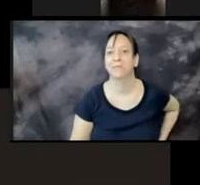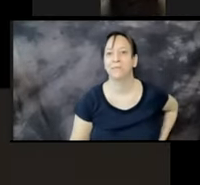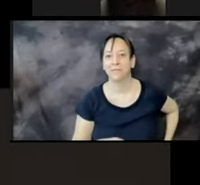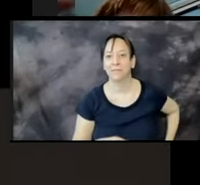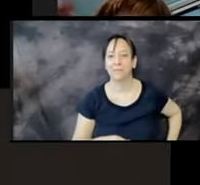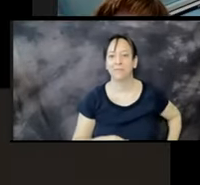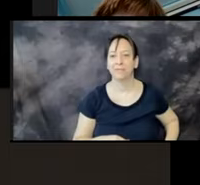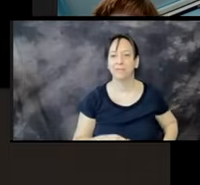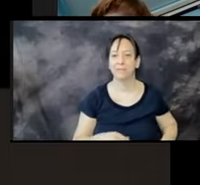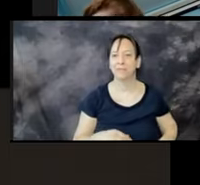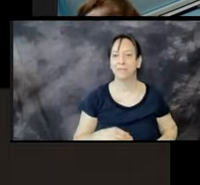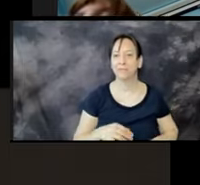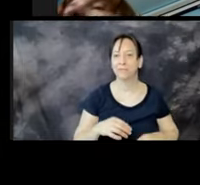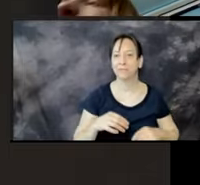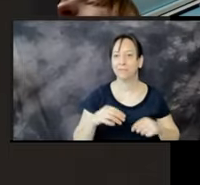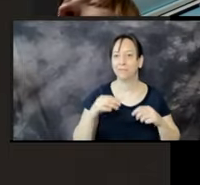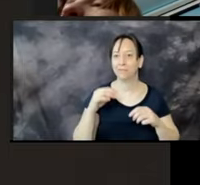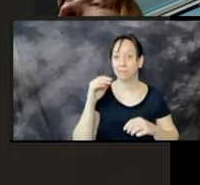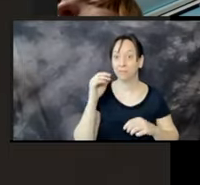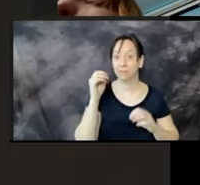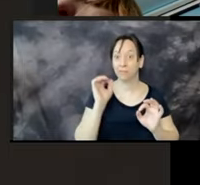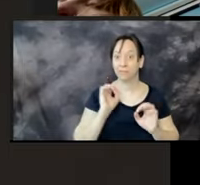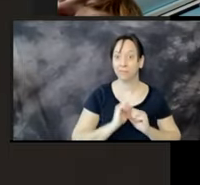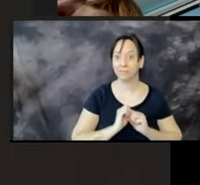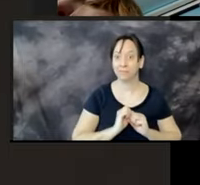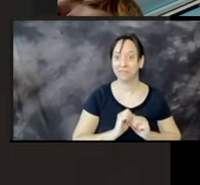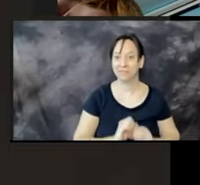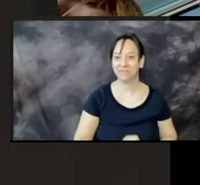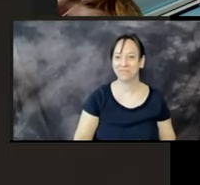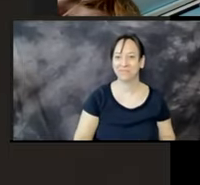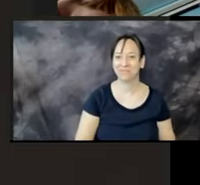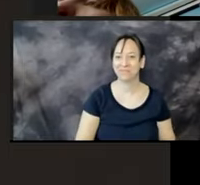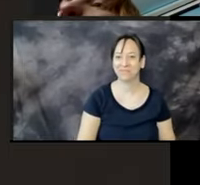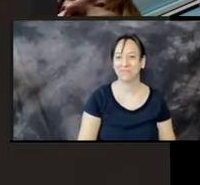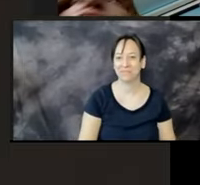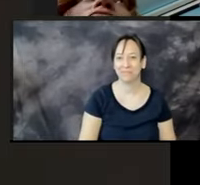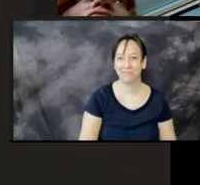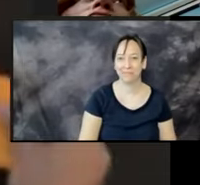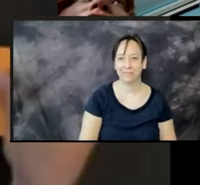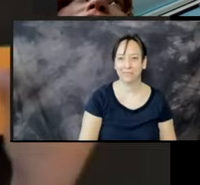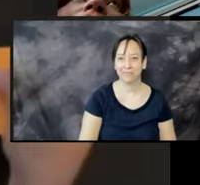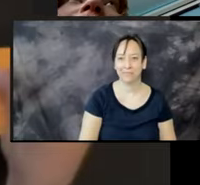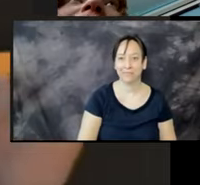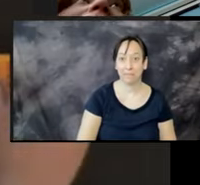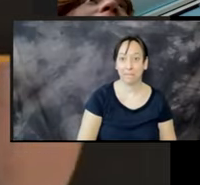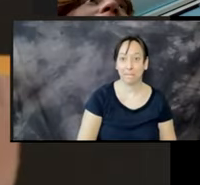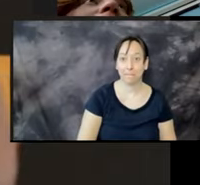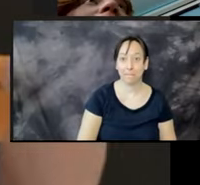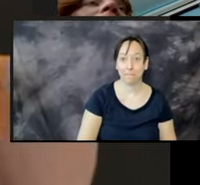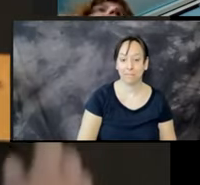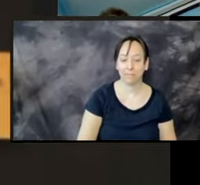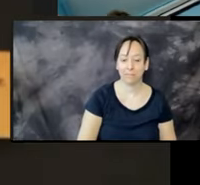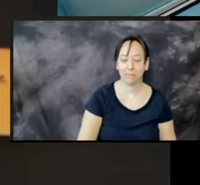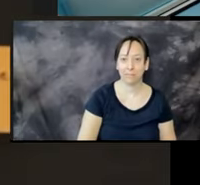When we invite people to brainstorm with us, we create How Might We Questions. We do this so often, we have to shorten it. We call How Might We's